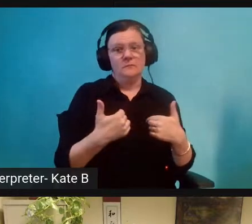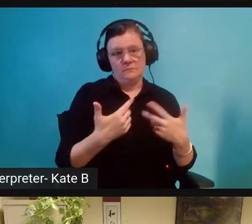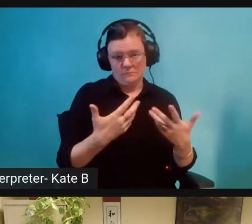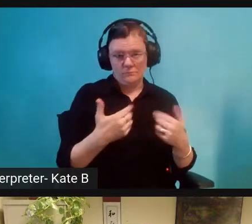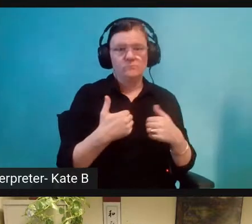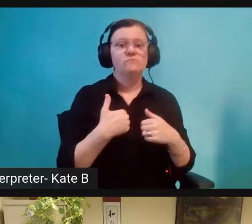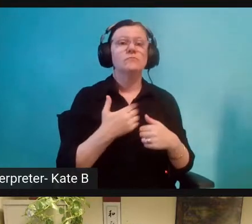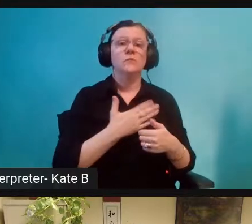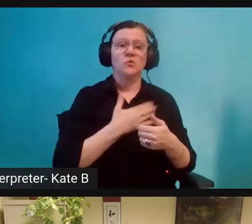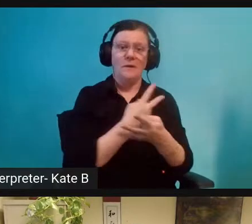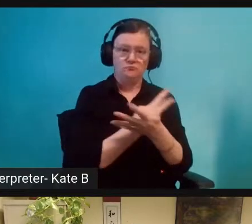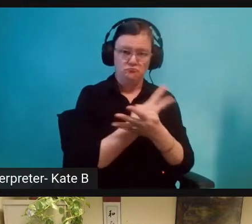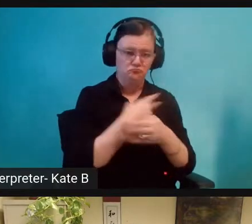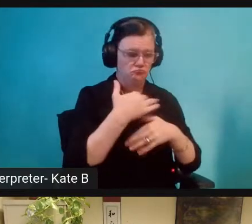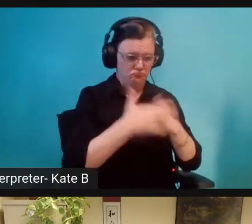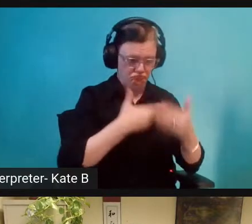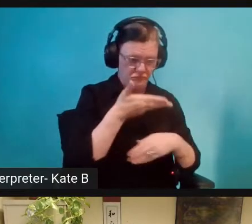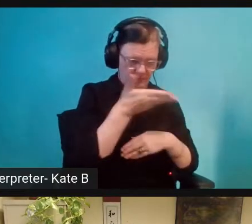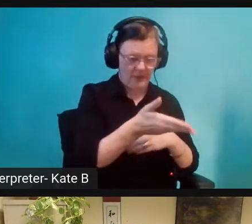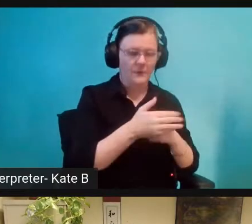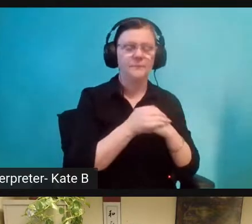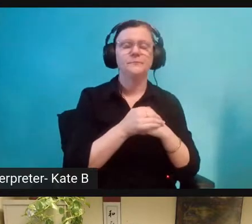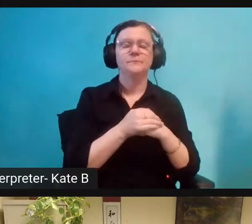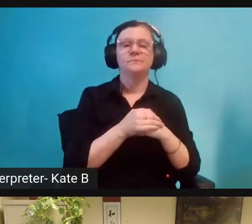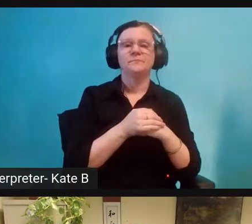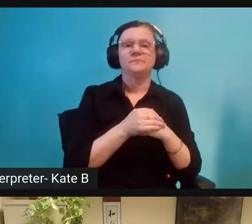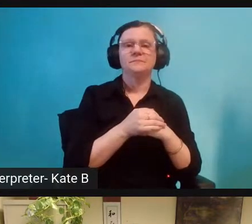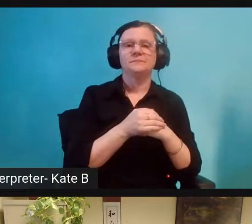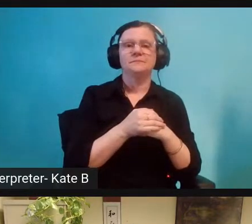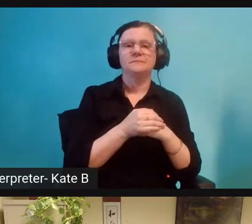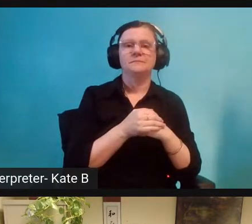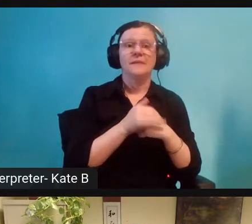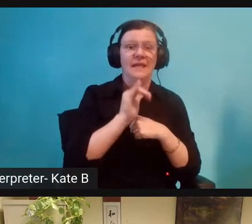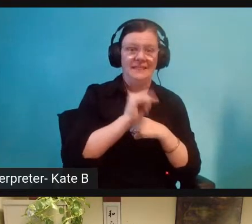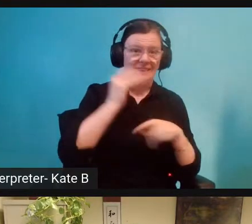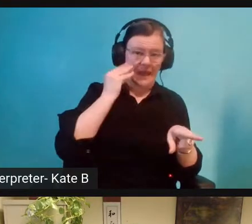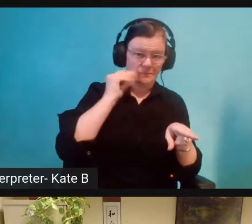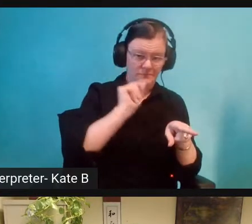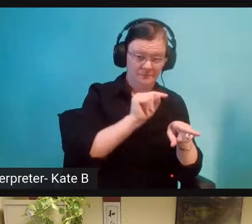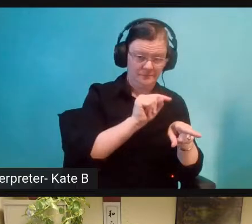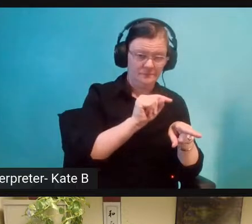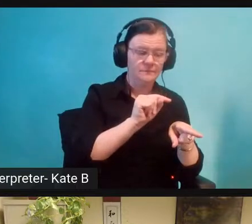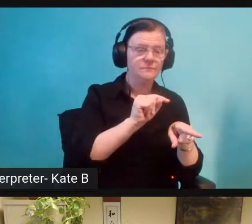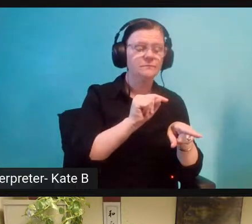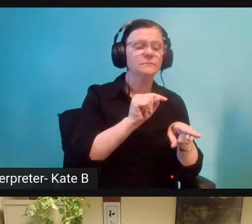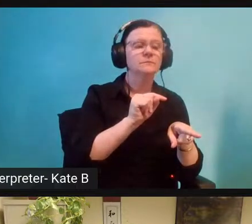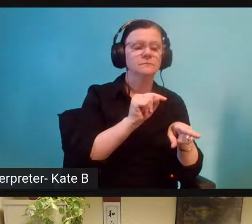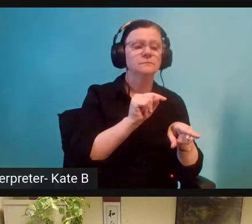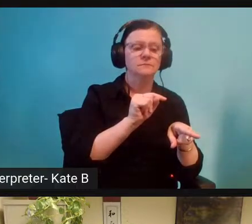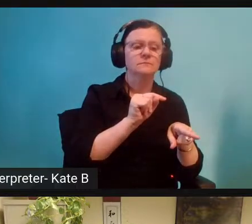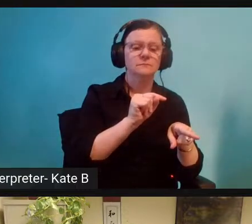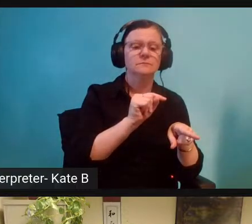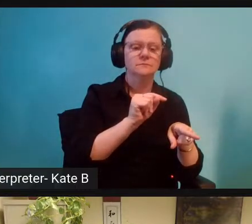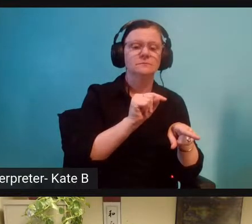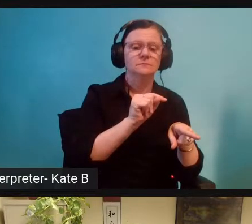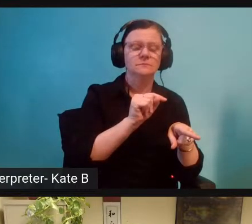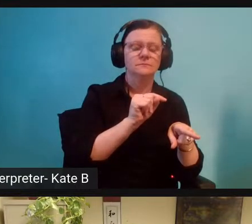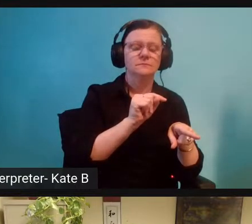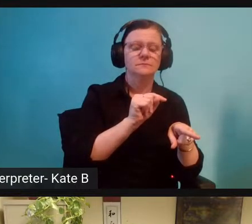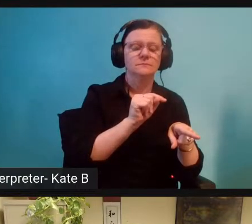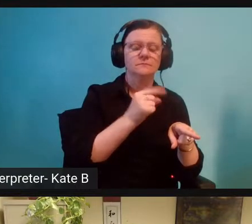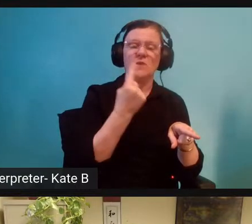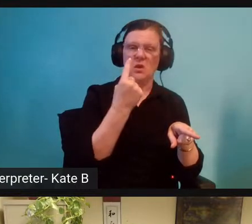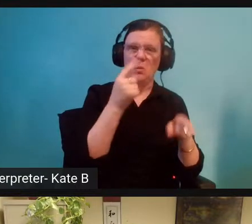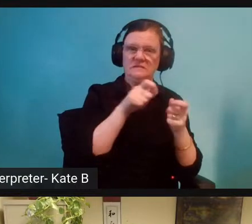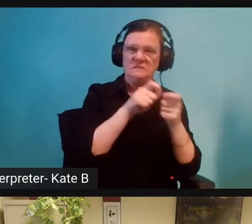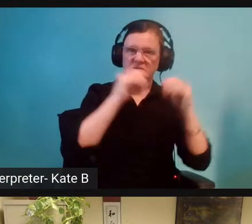Berkeley School of Public Health. What was interesting about that experience is there was a professor, Henrik Blum,